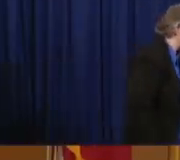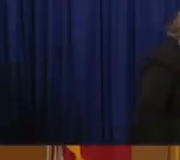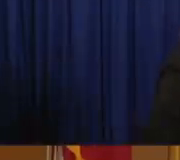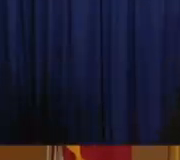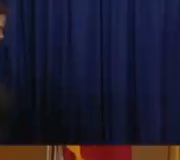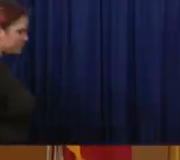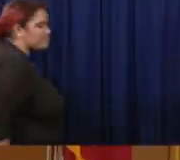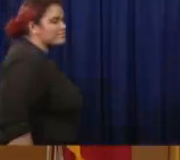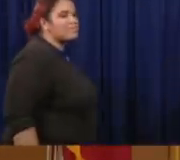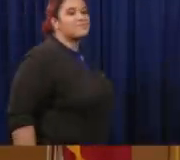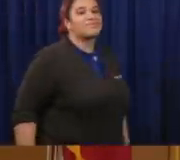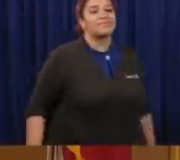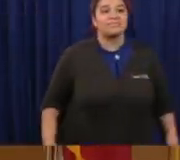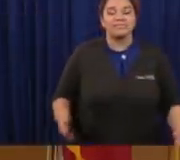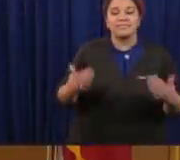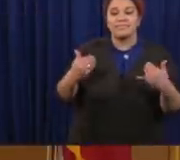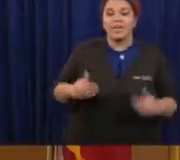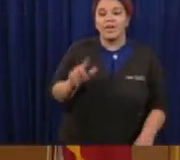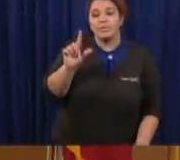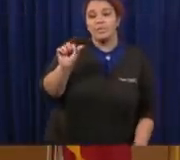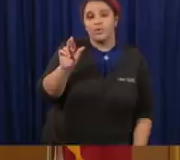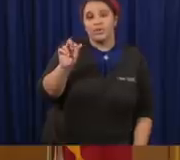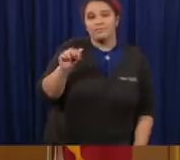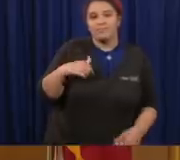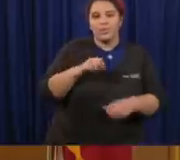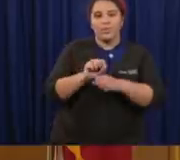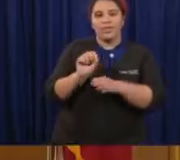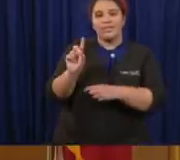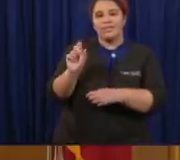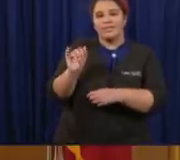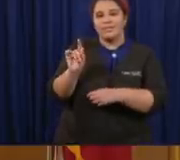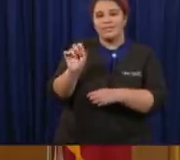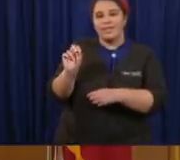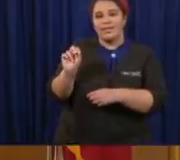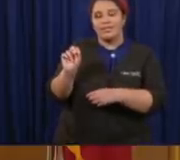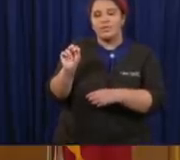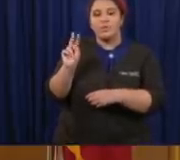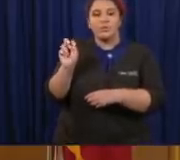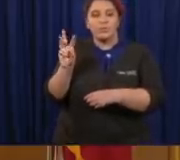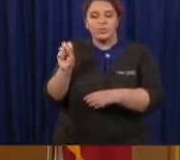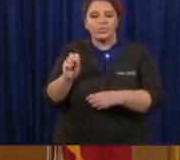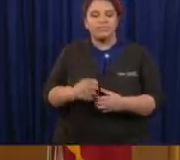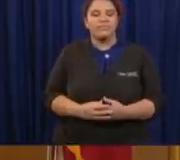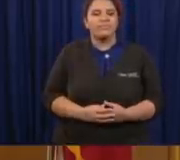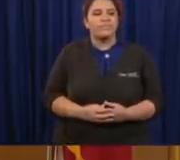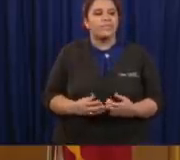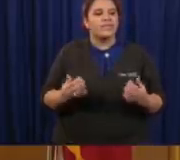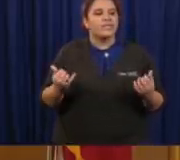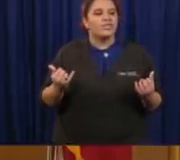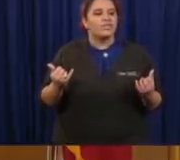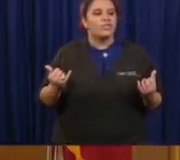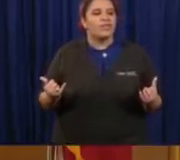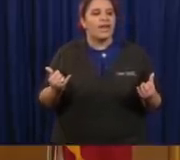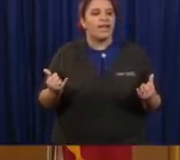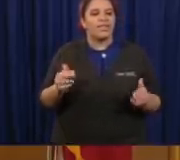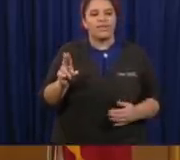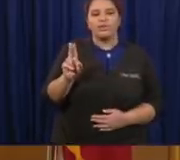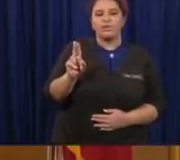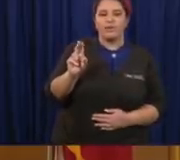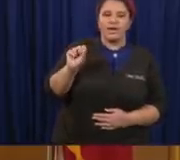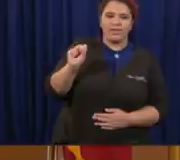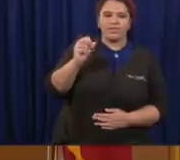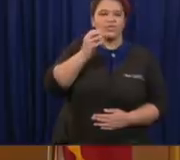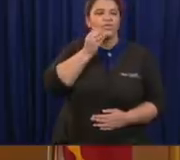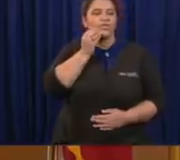News. Governor, the United Commercial Food Workers asked that you issue a mandatory mask order for anyone